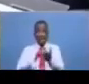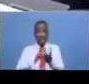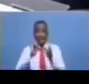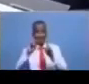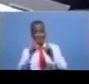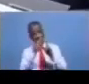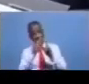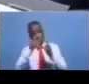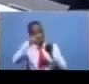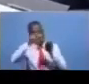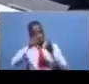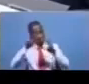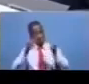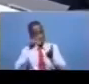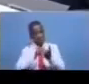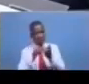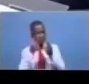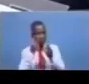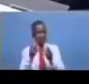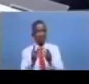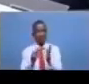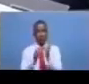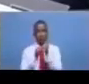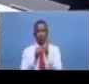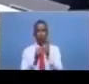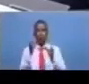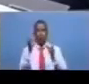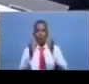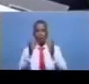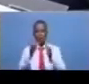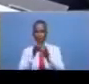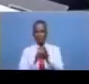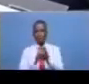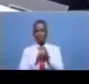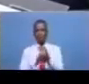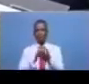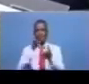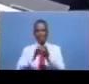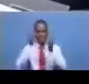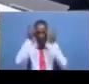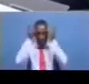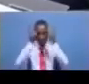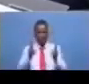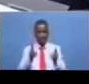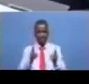application sought to demonstrate to the court that that decision